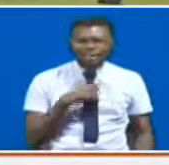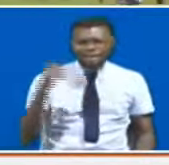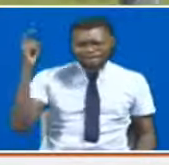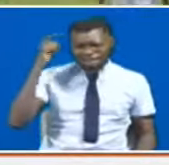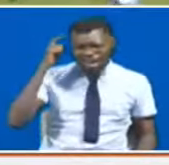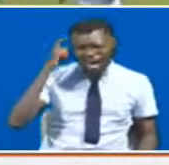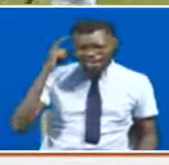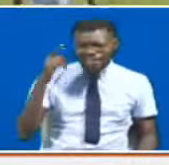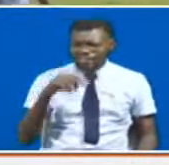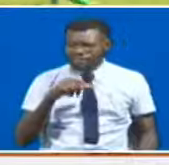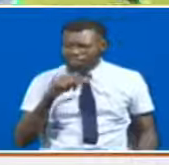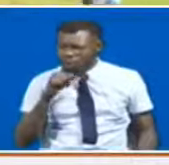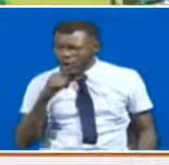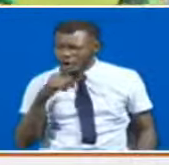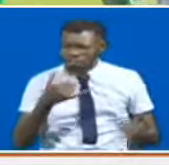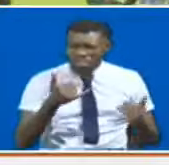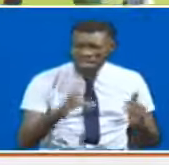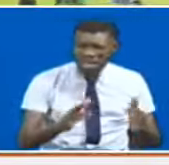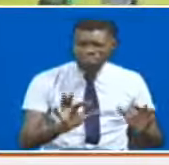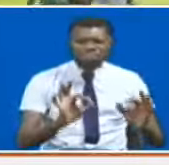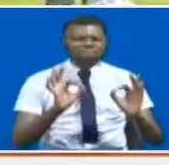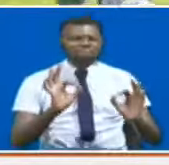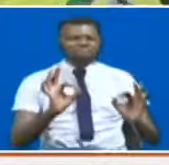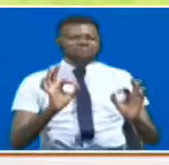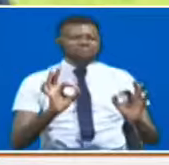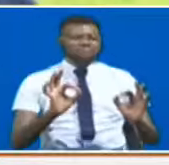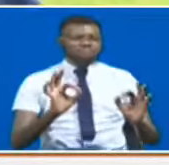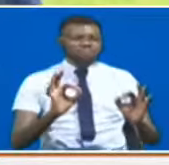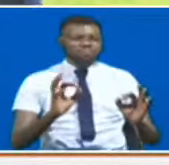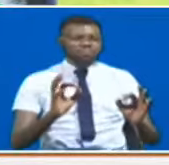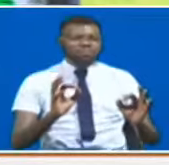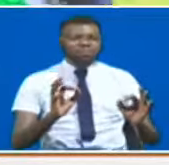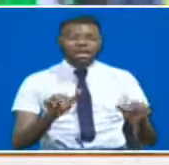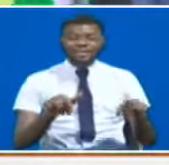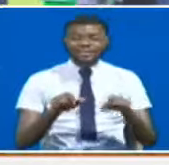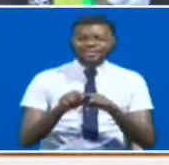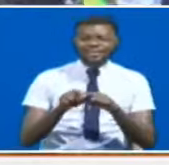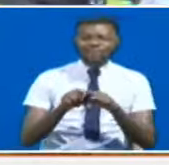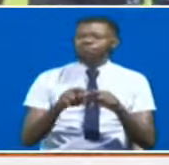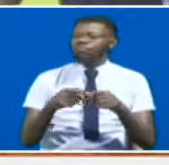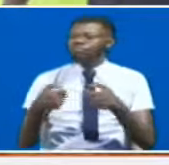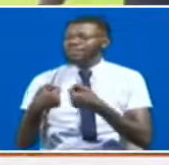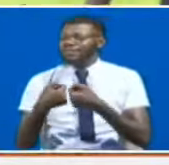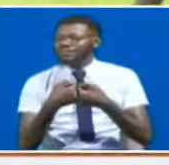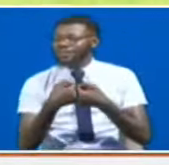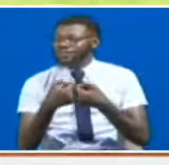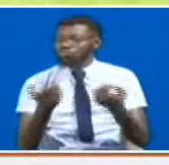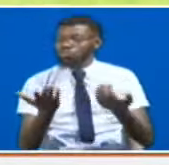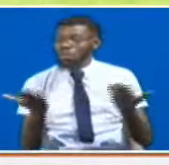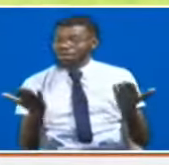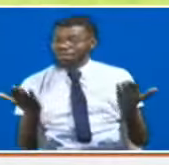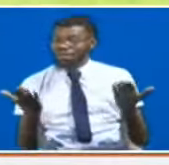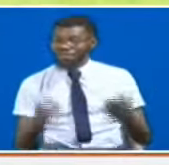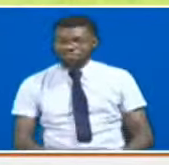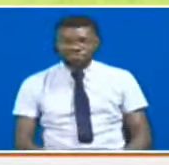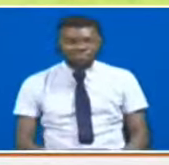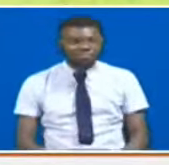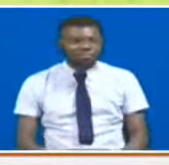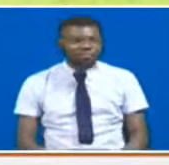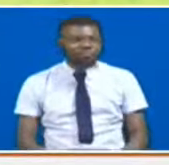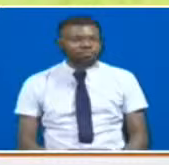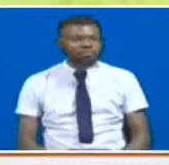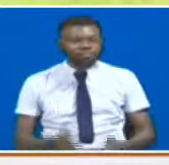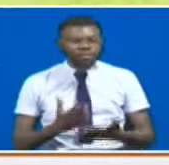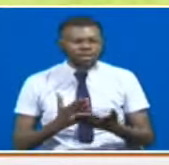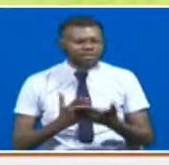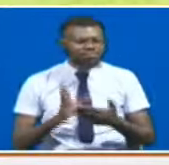our boys from the word go. And then what was not working good was that some of the times